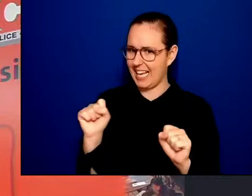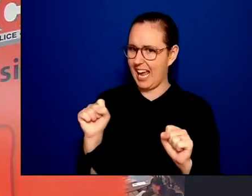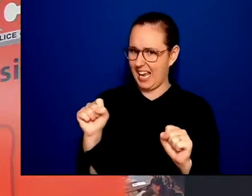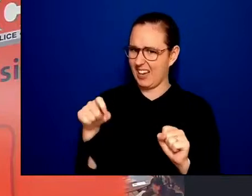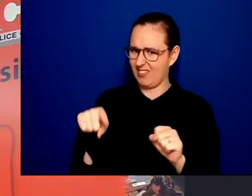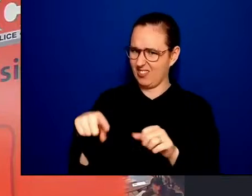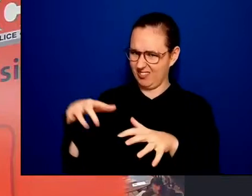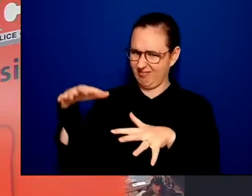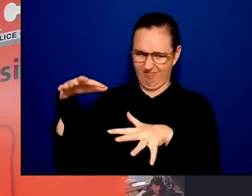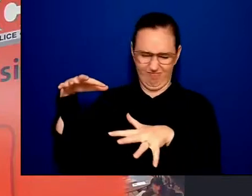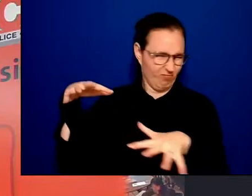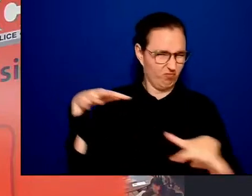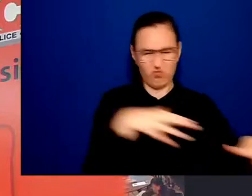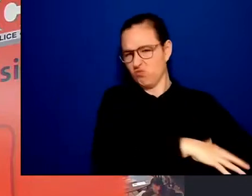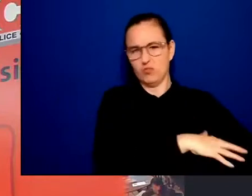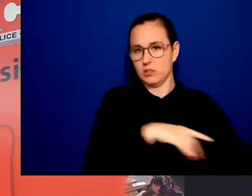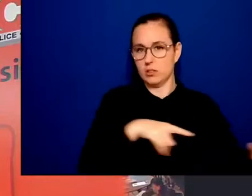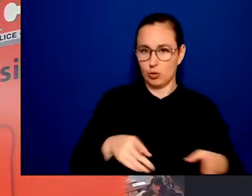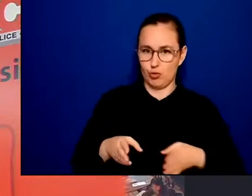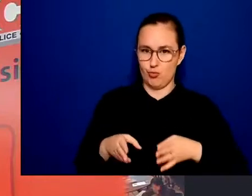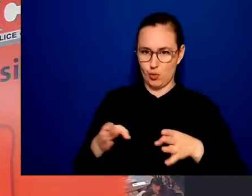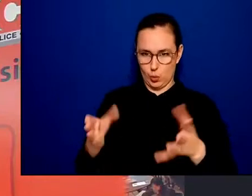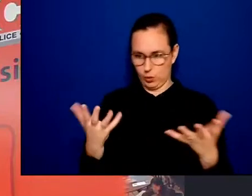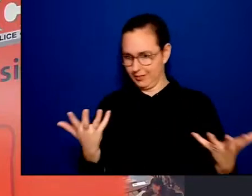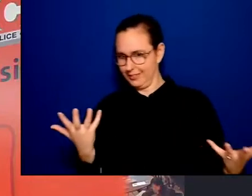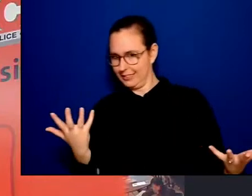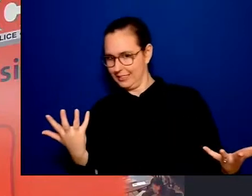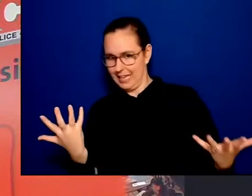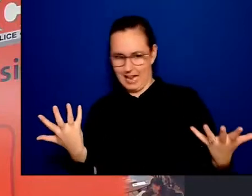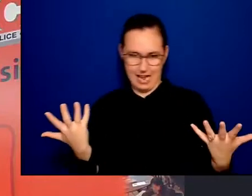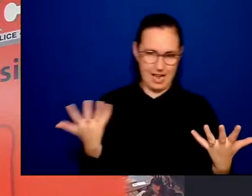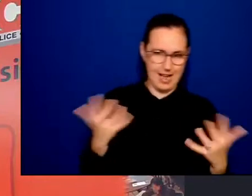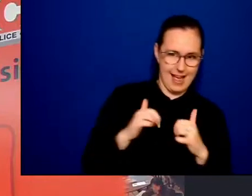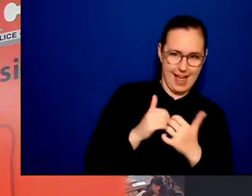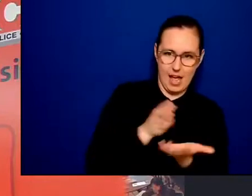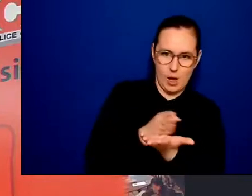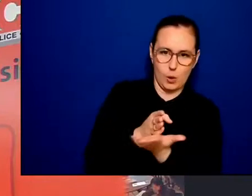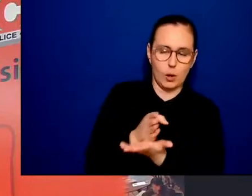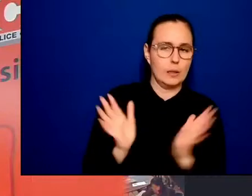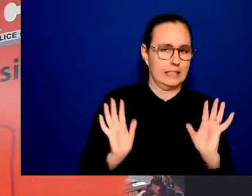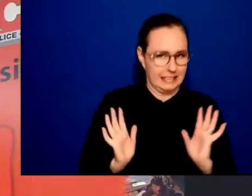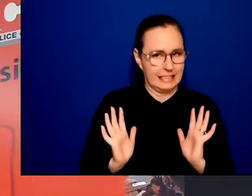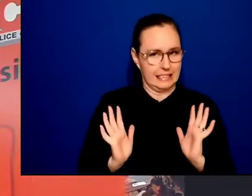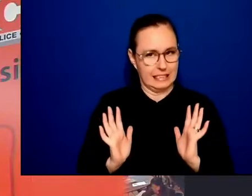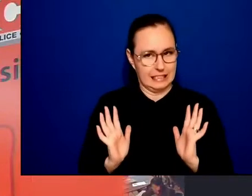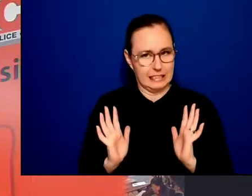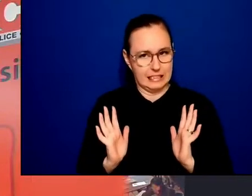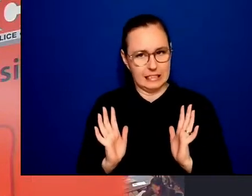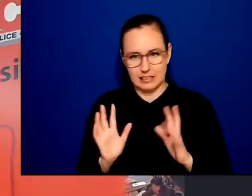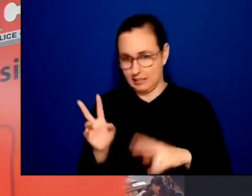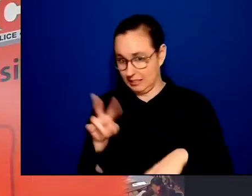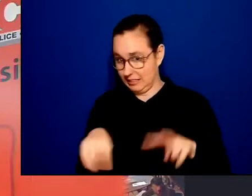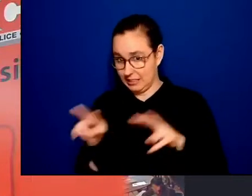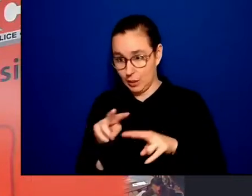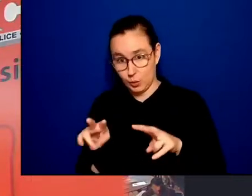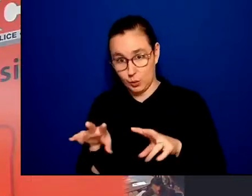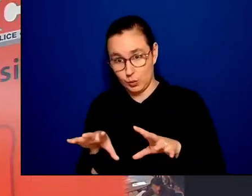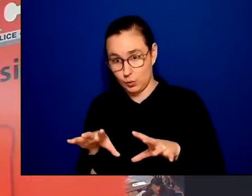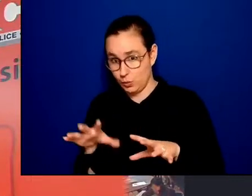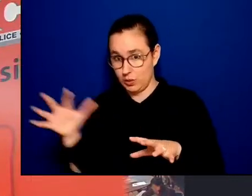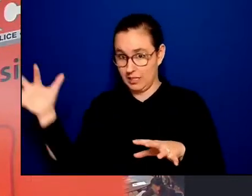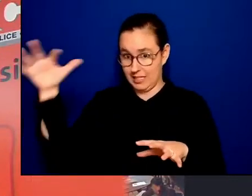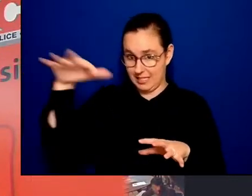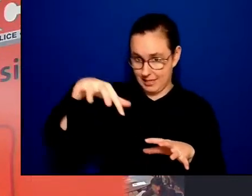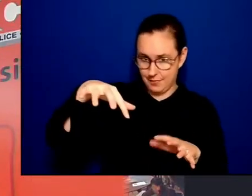difficult if vehicles aren't visual at first sight to be able to locate them. So we continue to search